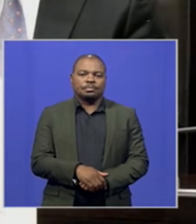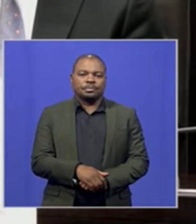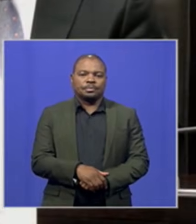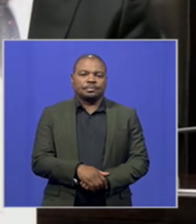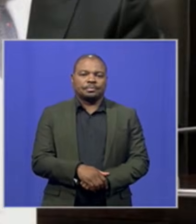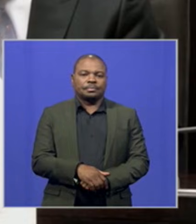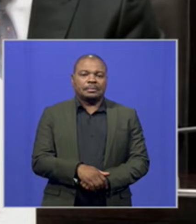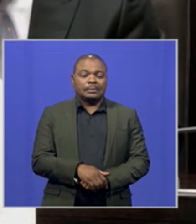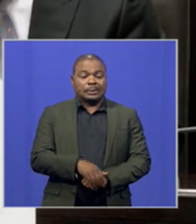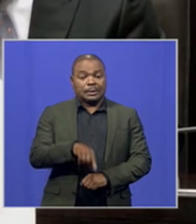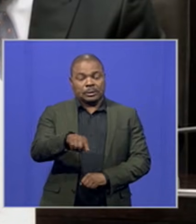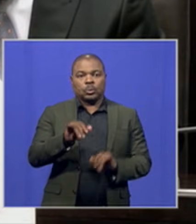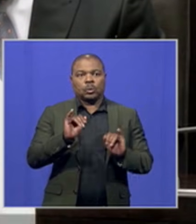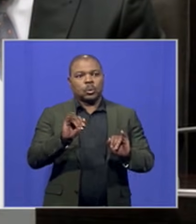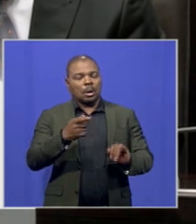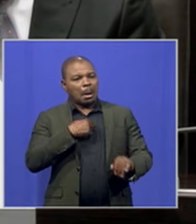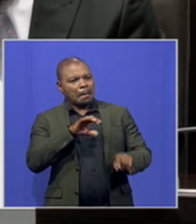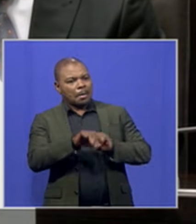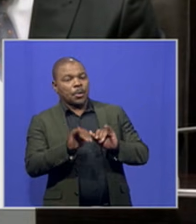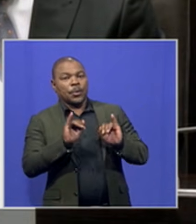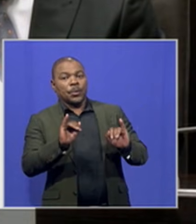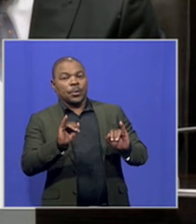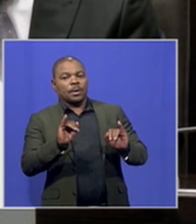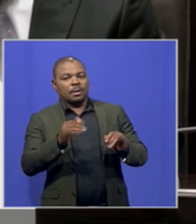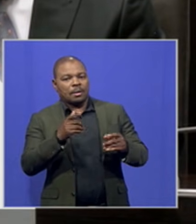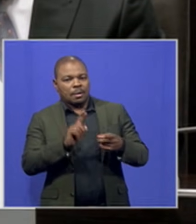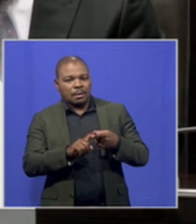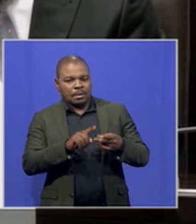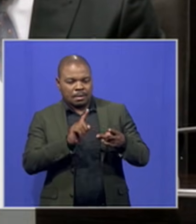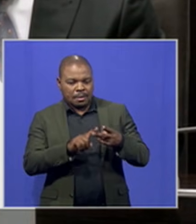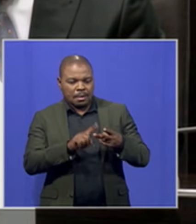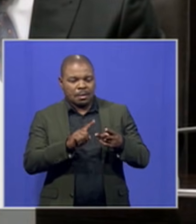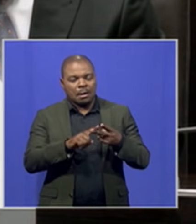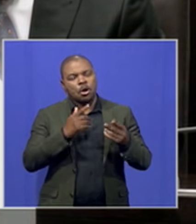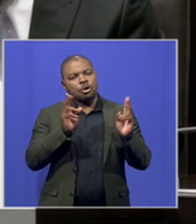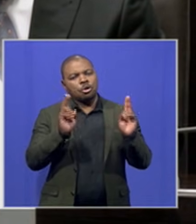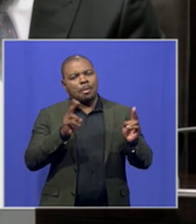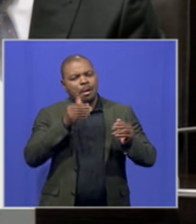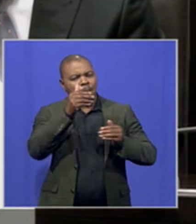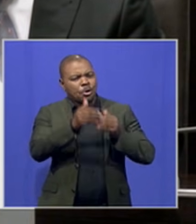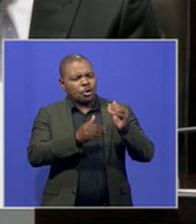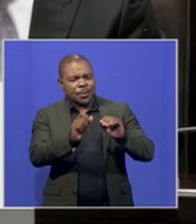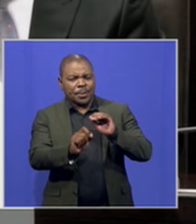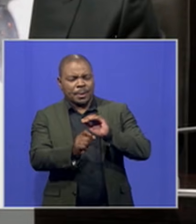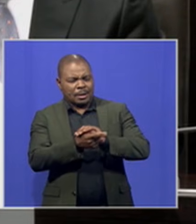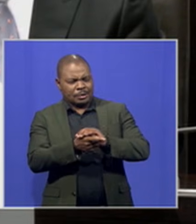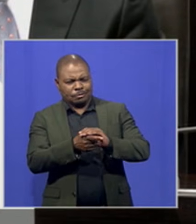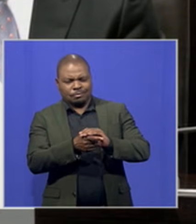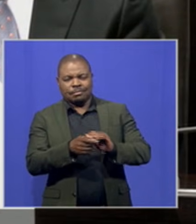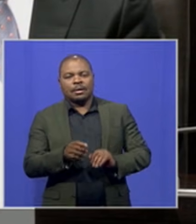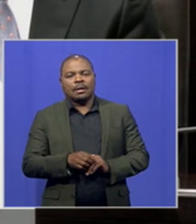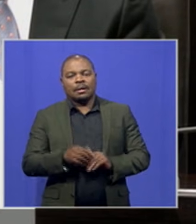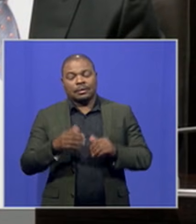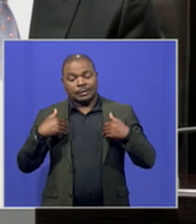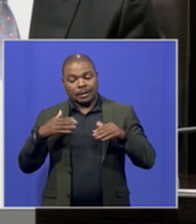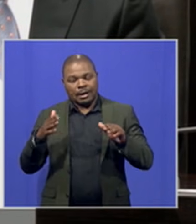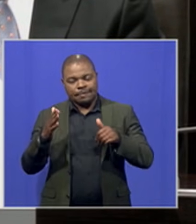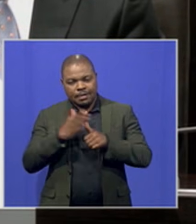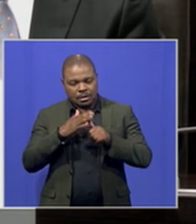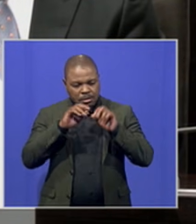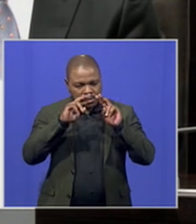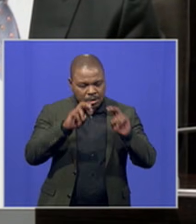This raised an immediate red flag and triggered what we call the standard protocols, starting with a preliminary investigation